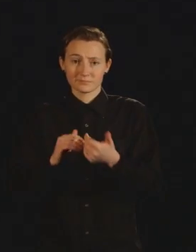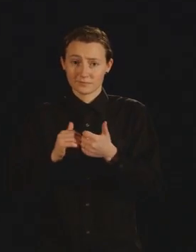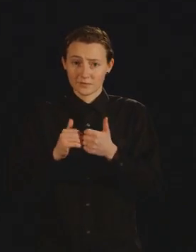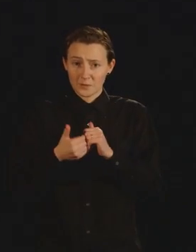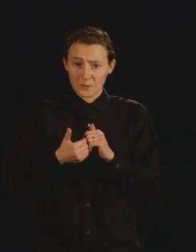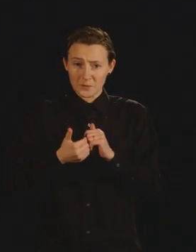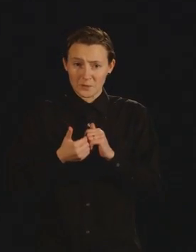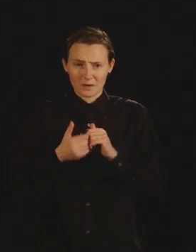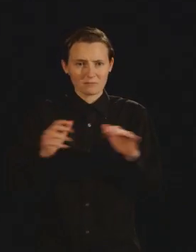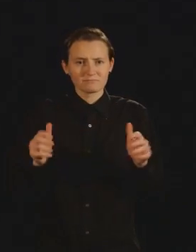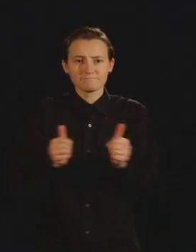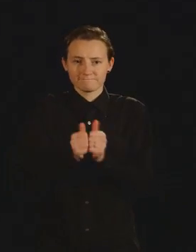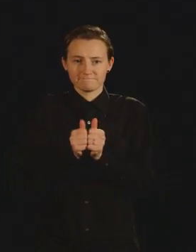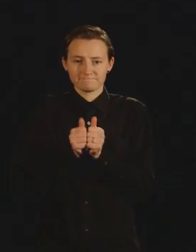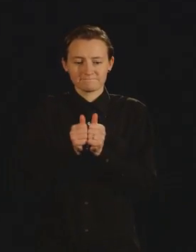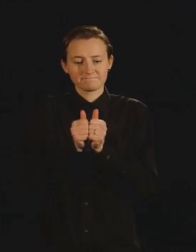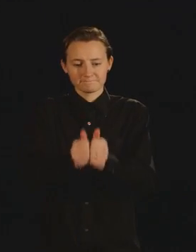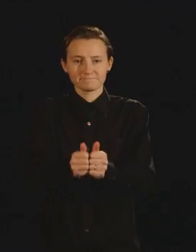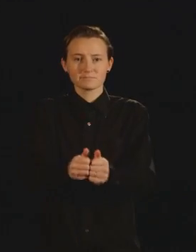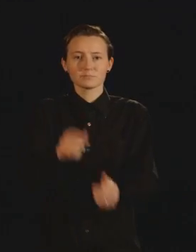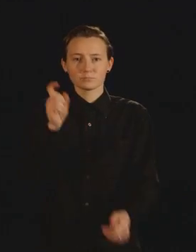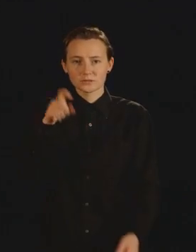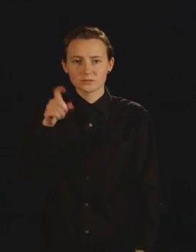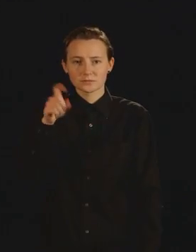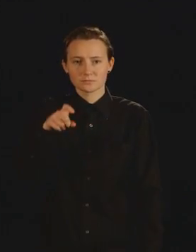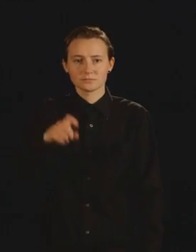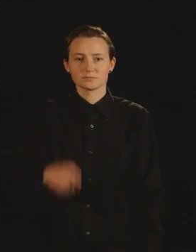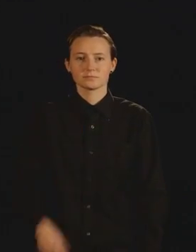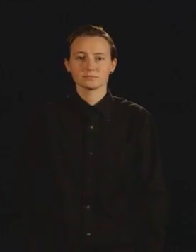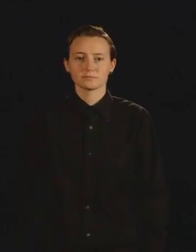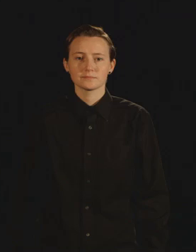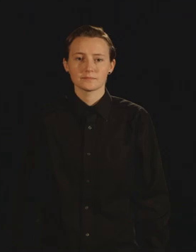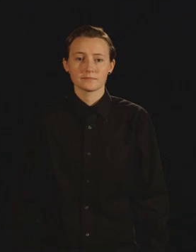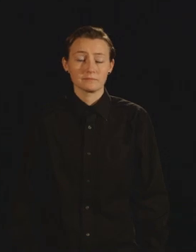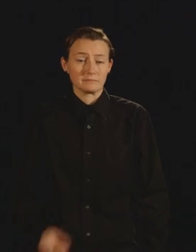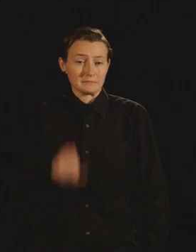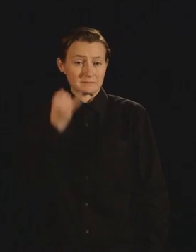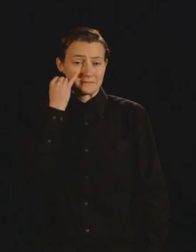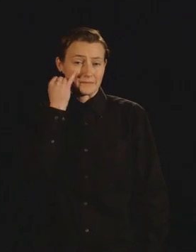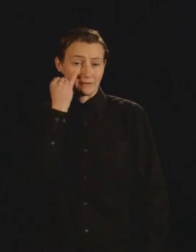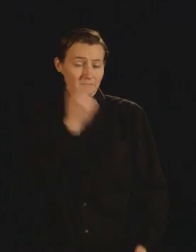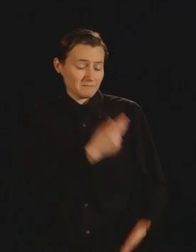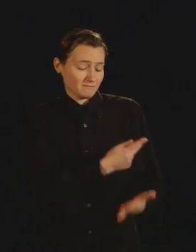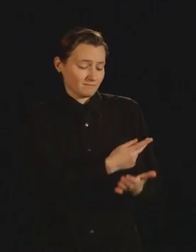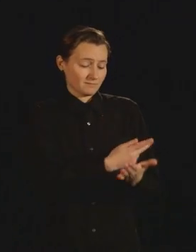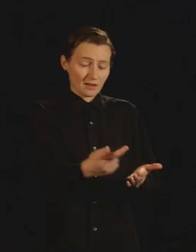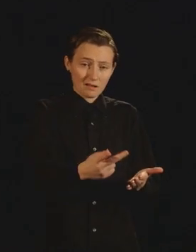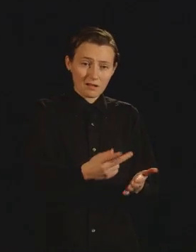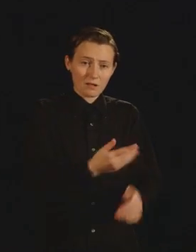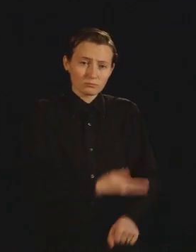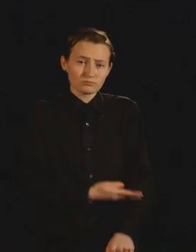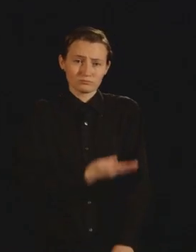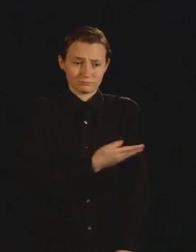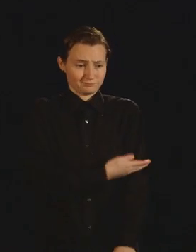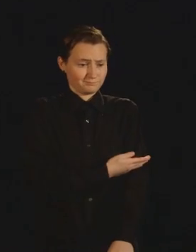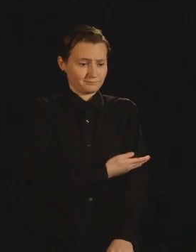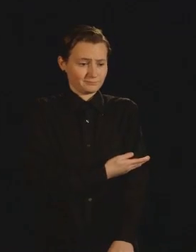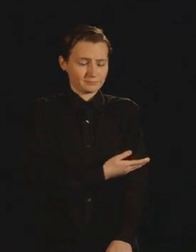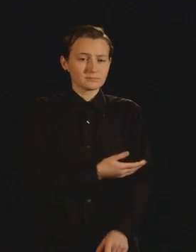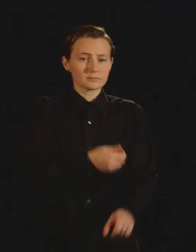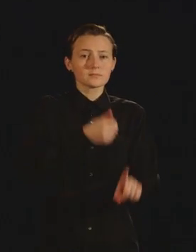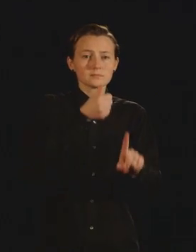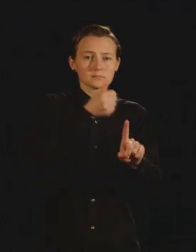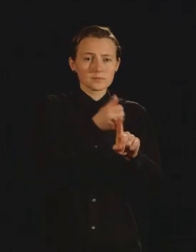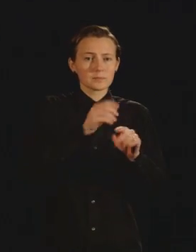forward as fast as its slowest member. And to me, this means that if men as an identity group fail